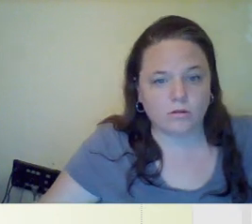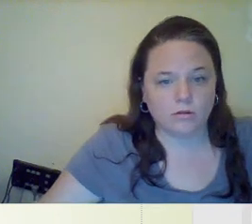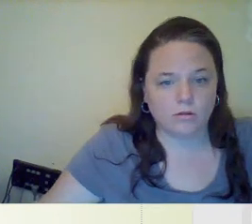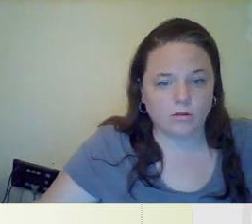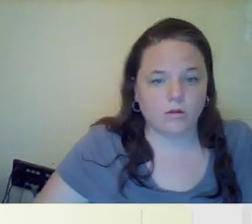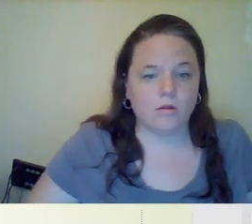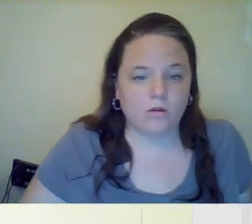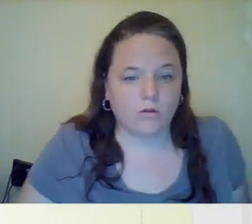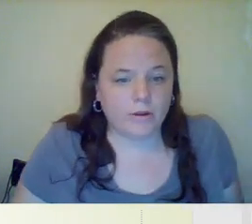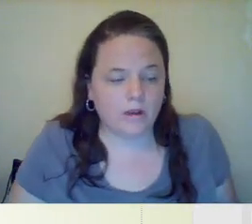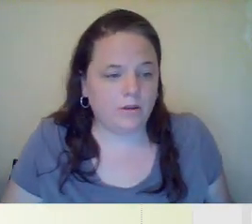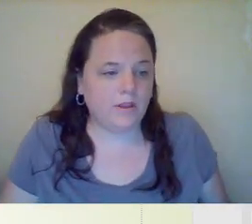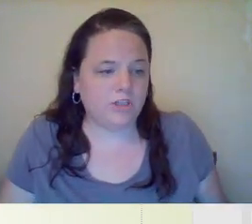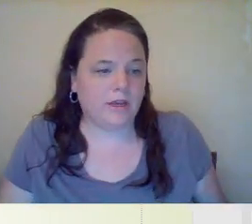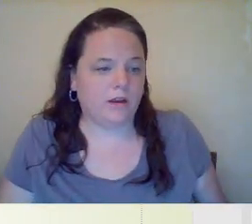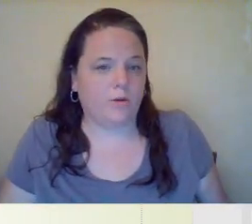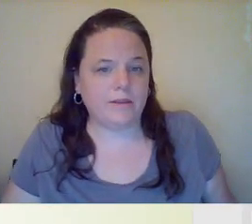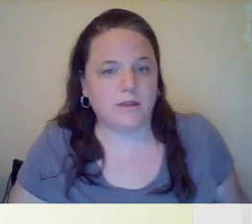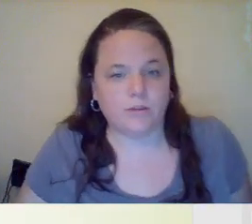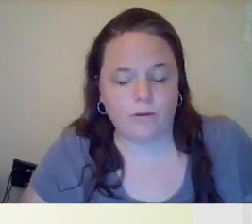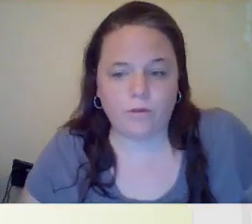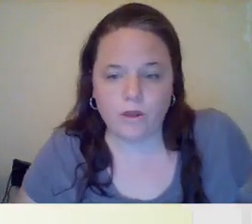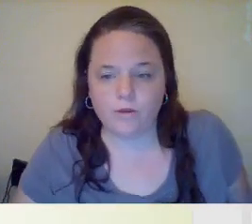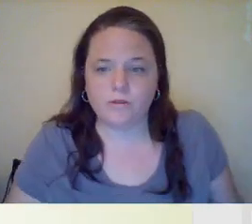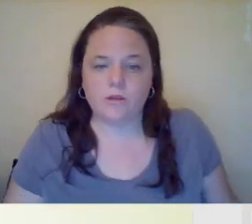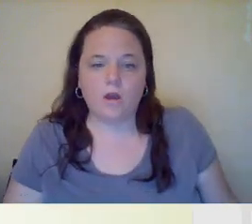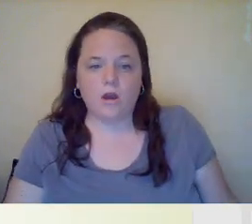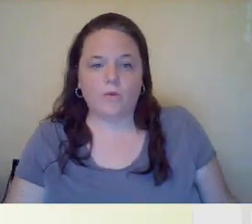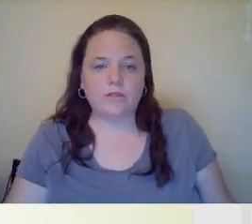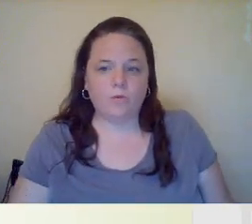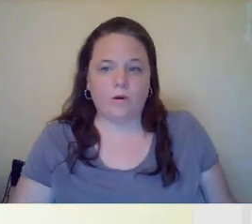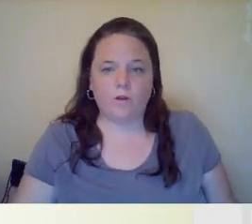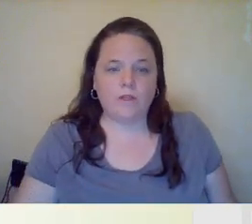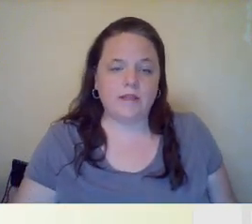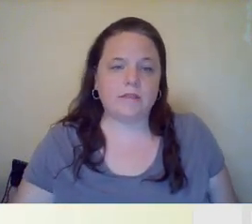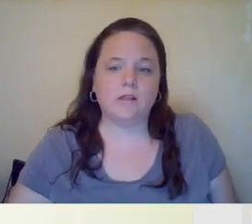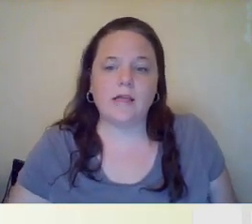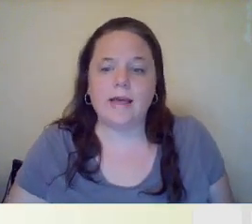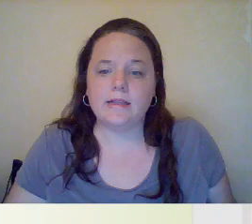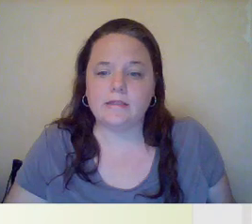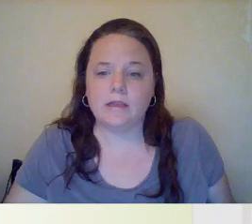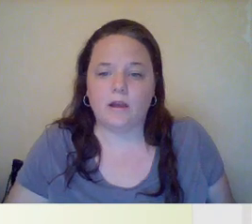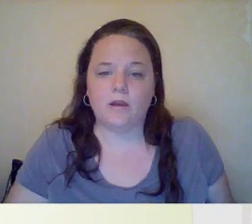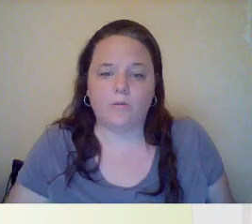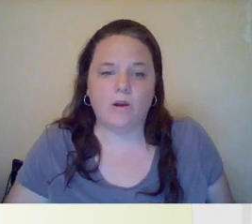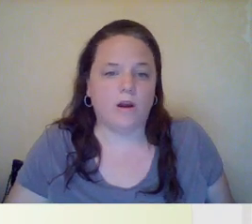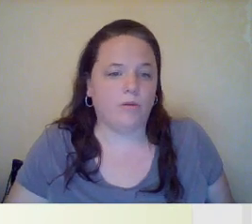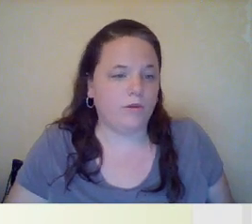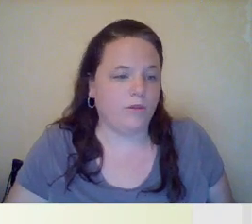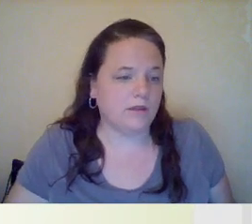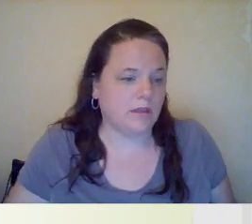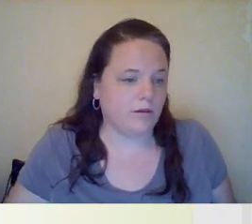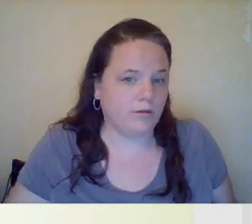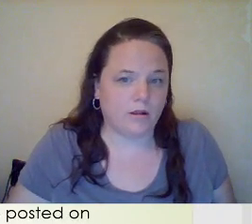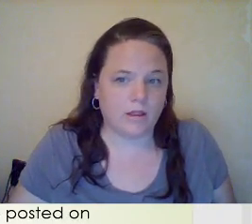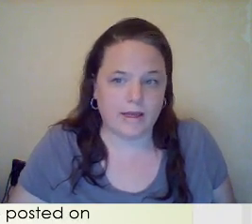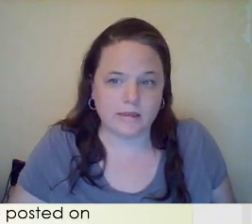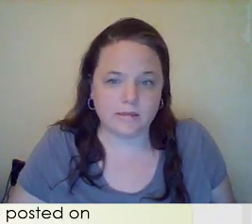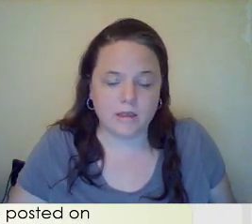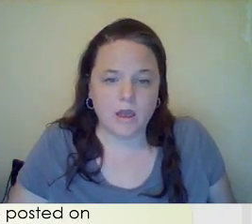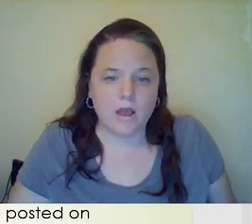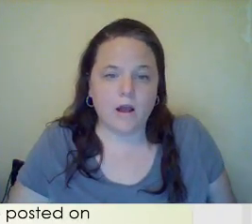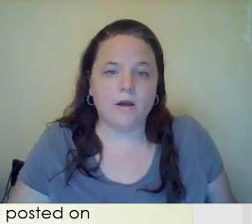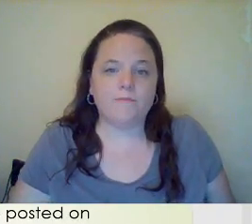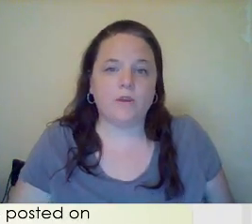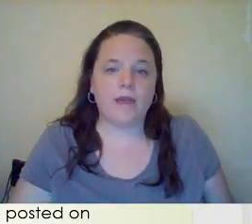get? We did not do these yet. I'll wait till next week for those. We did work on these in class. We've already reviewed this though in